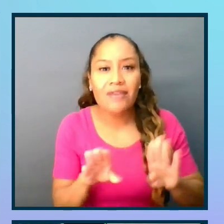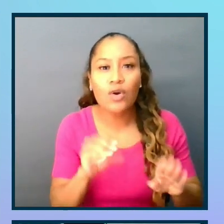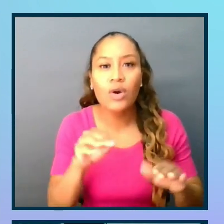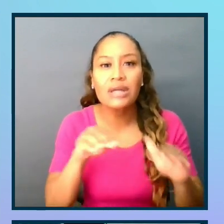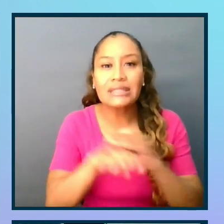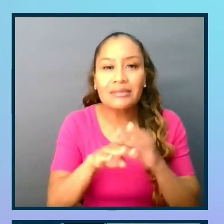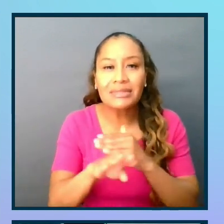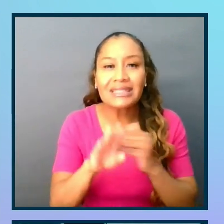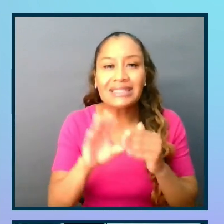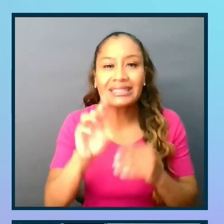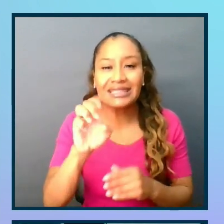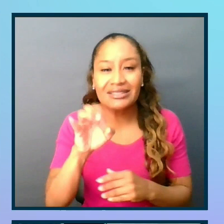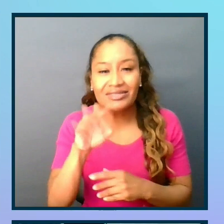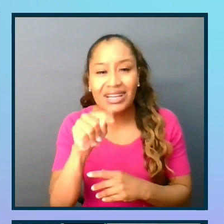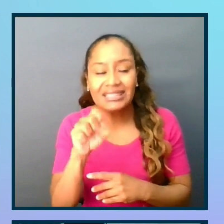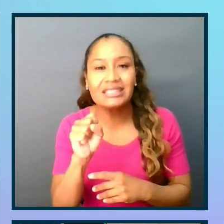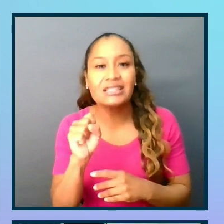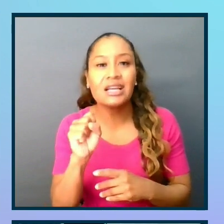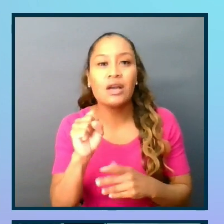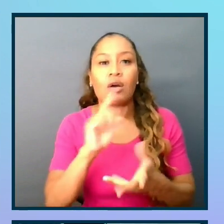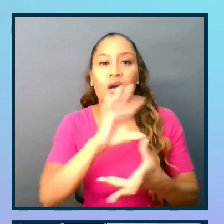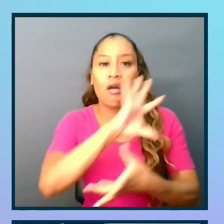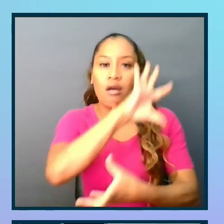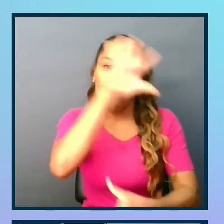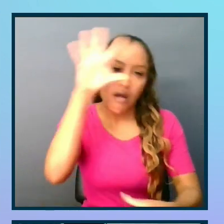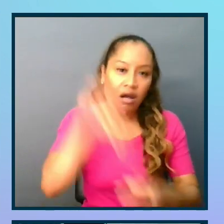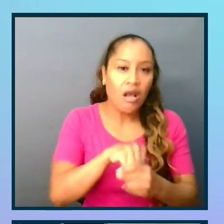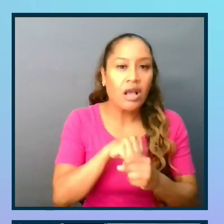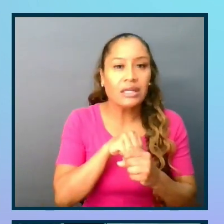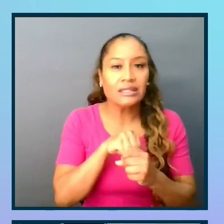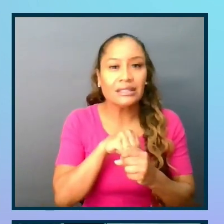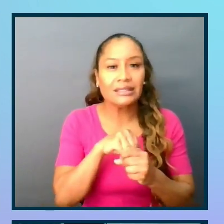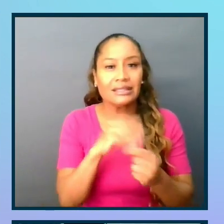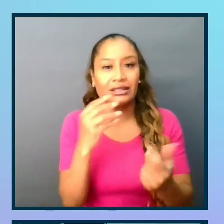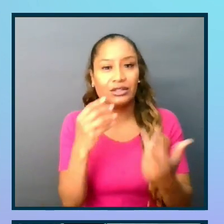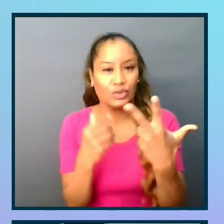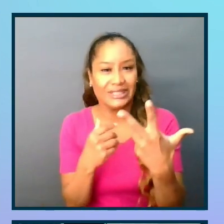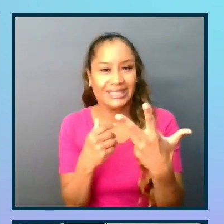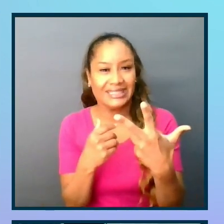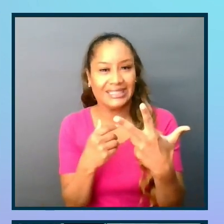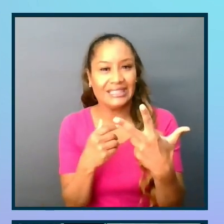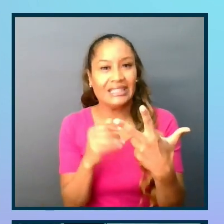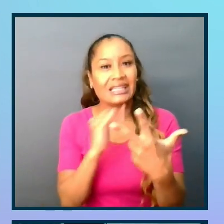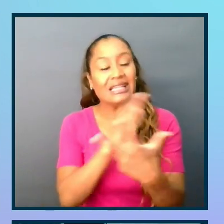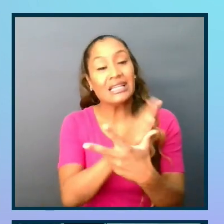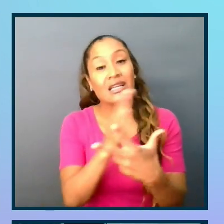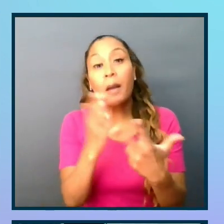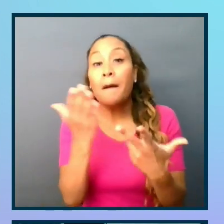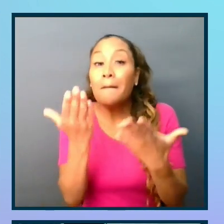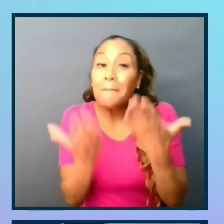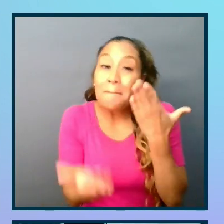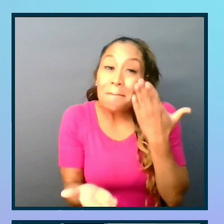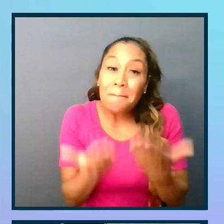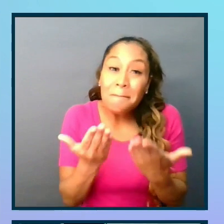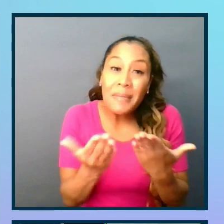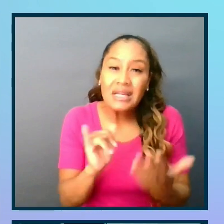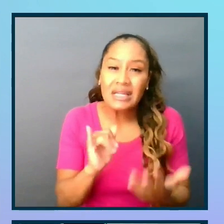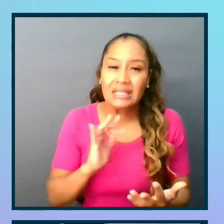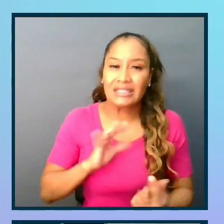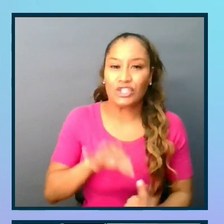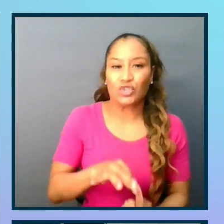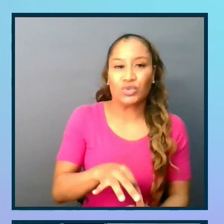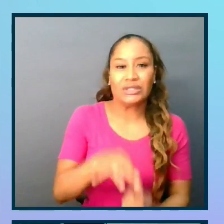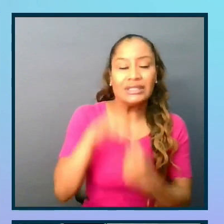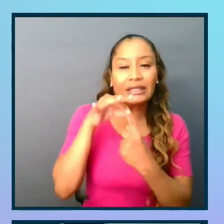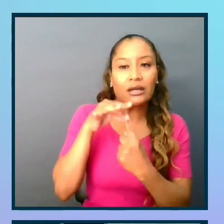kind of roll them all together in each of these three parts. And that may be something that's slightly more unique